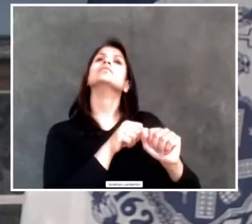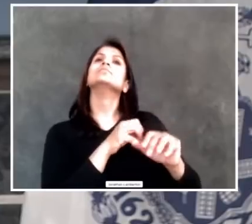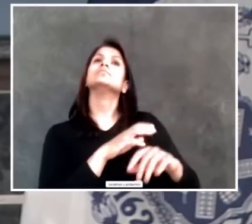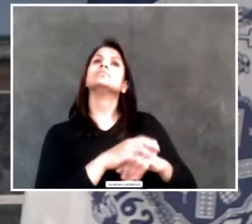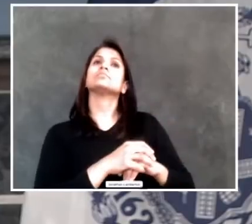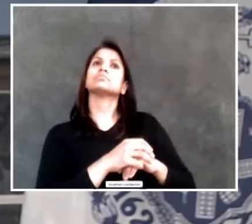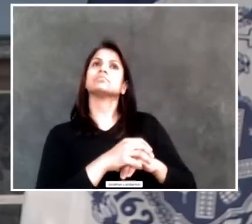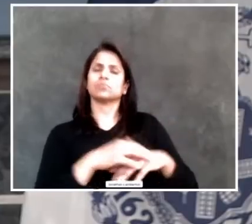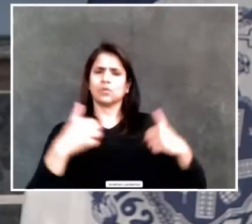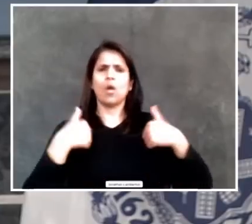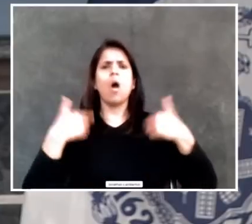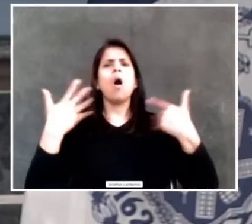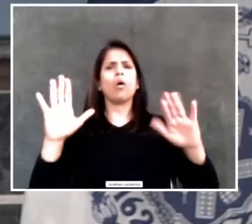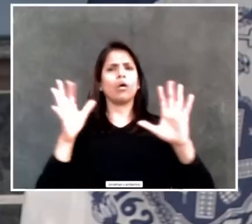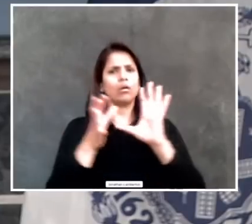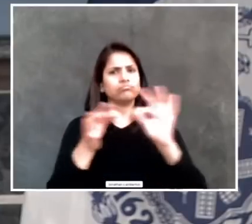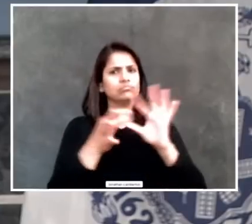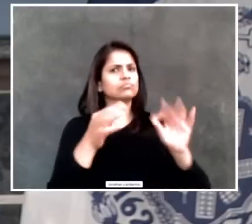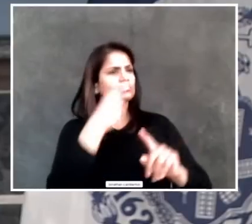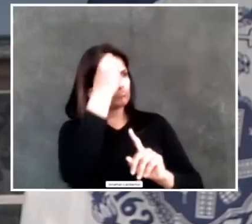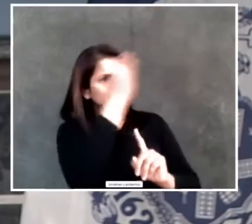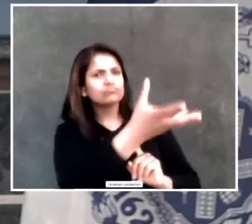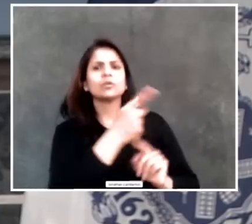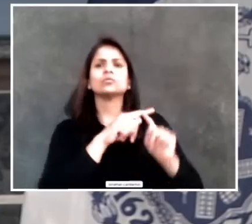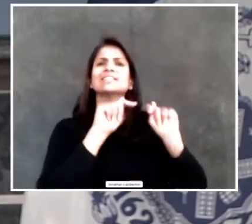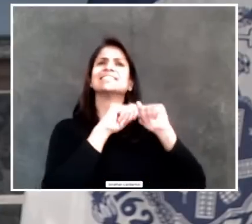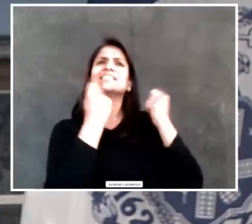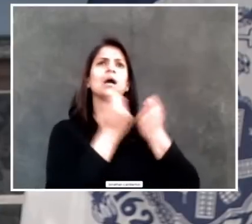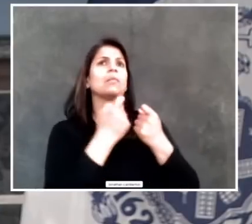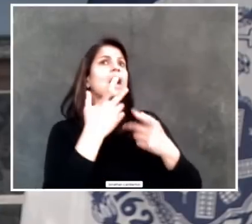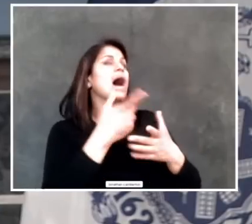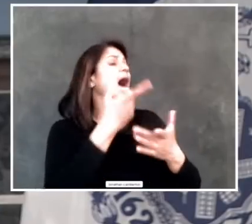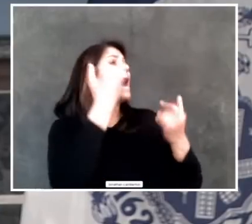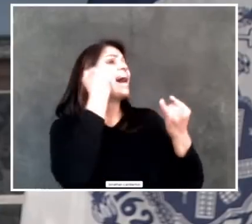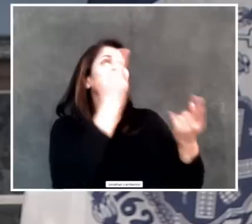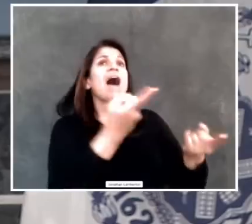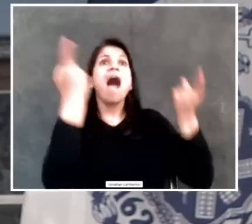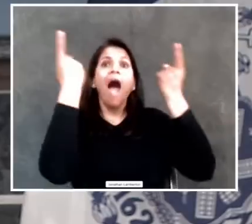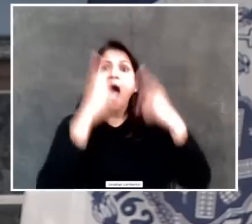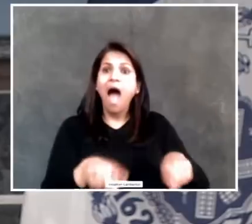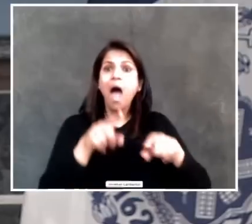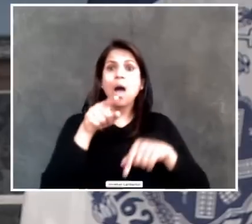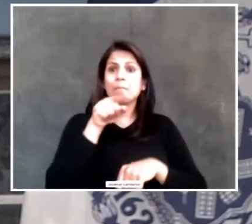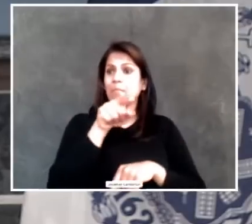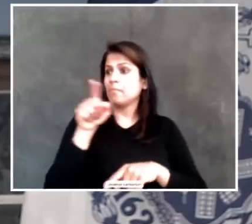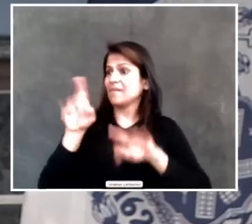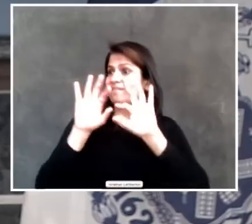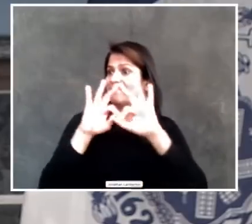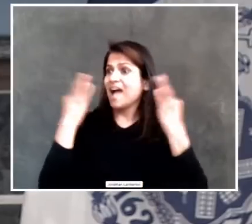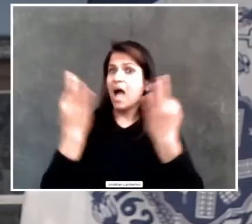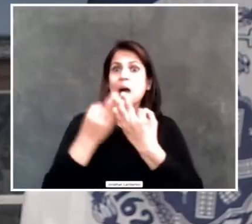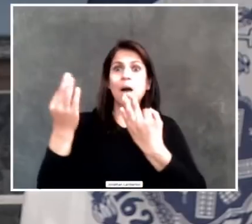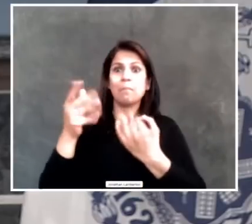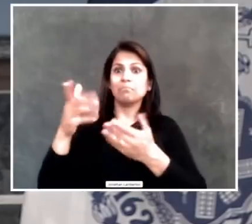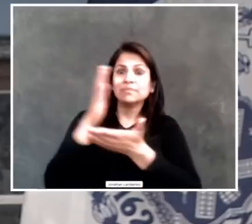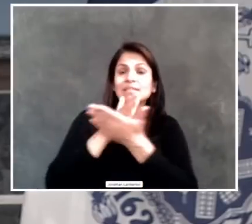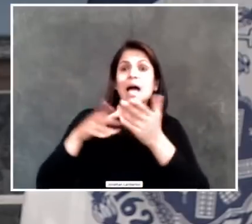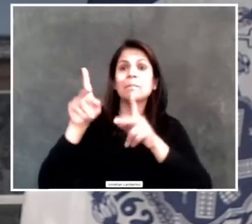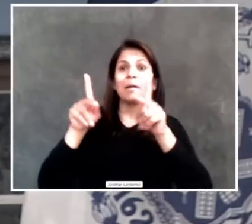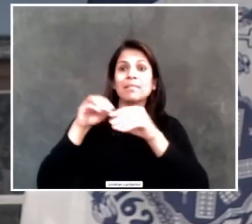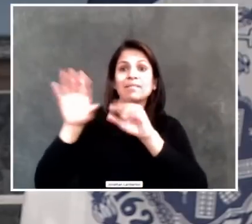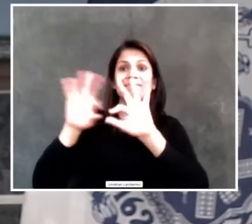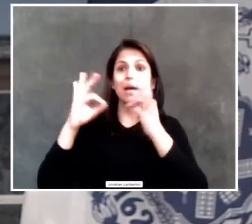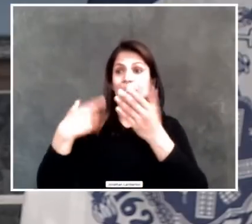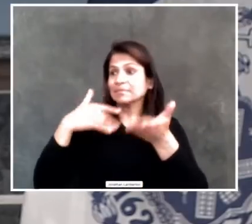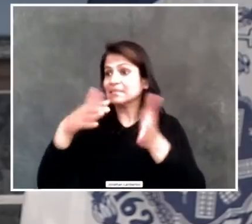and to support families that are going through this. If we can do it, we're going to do it. A lot of other things that we used to